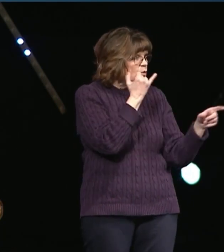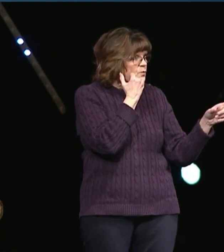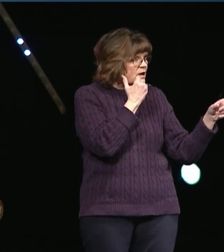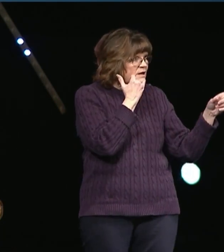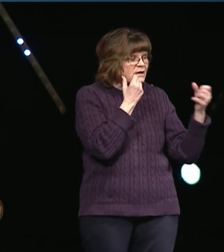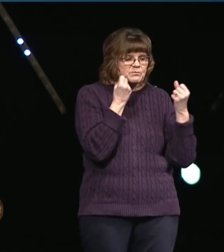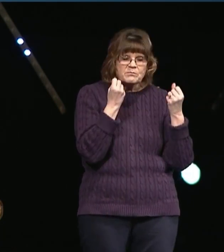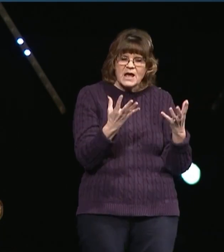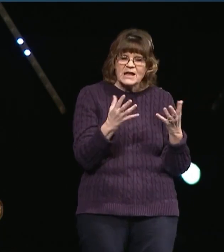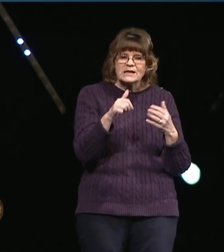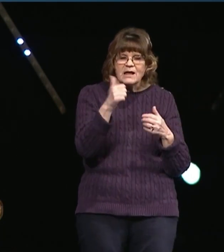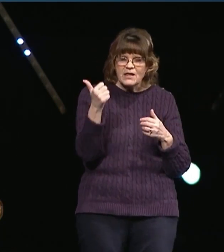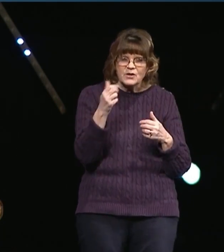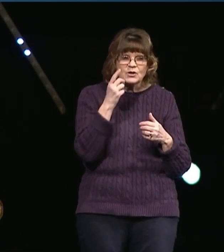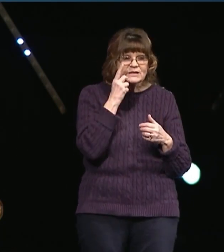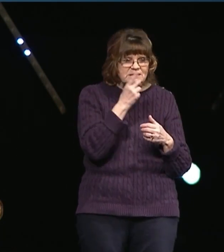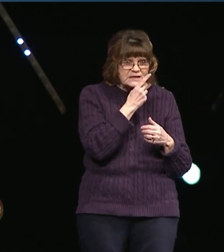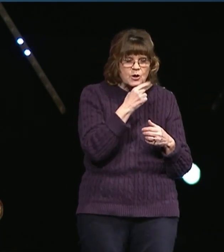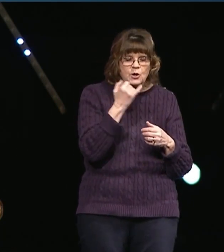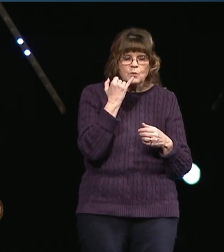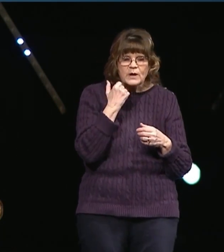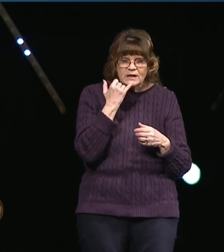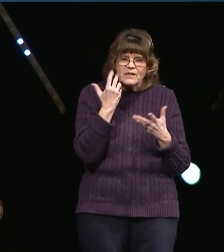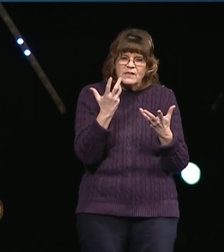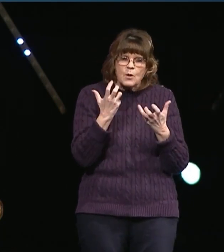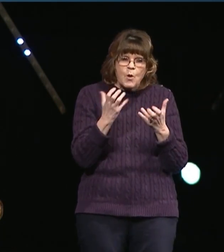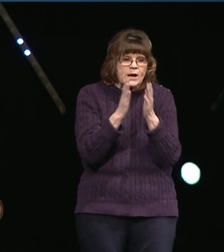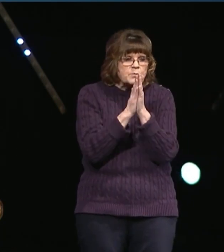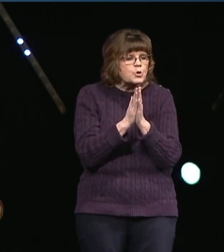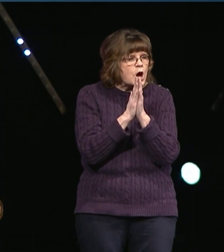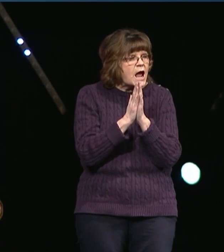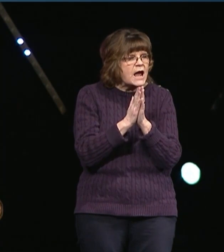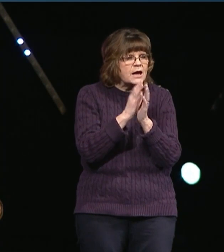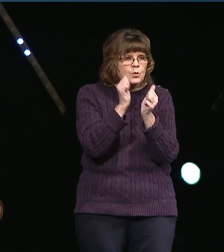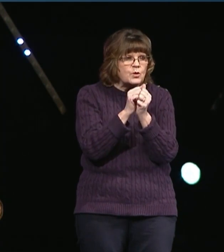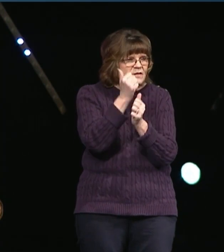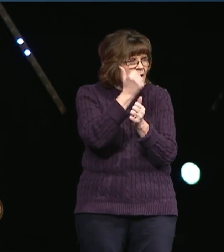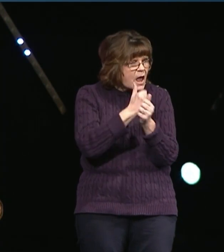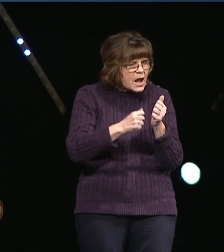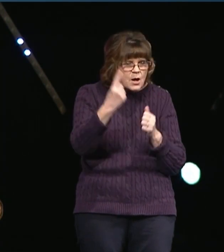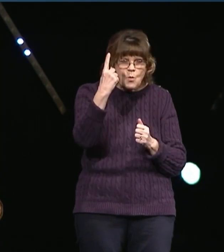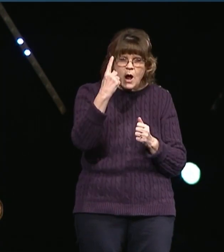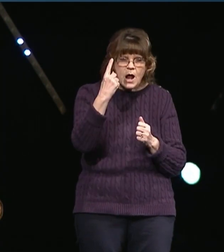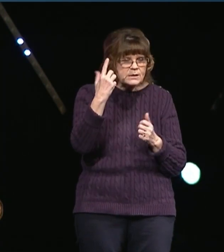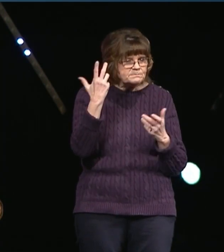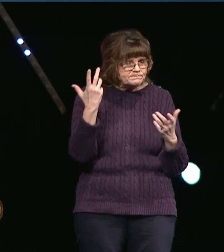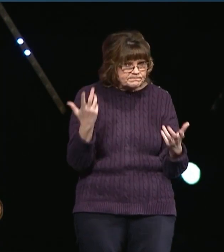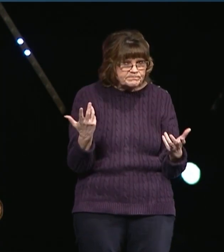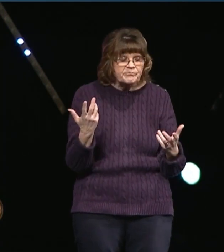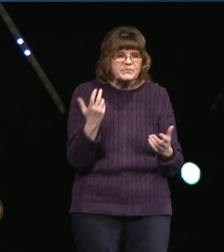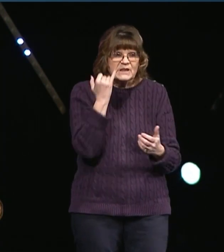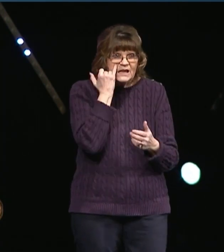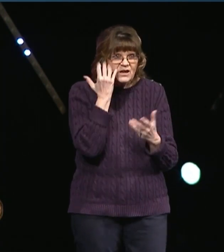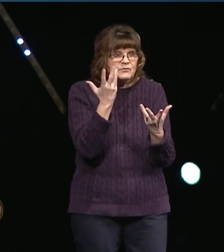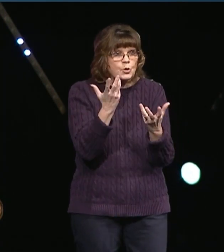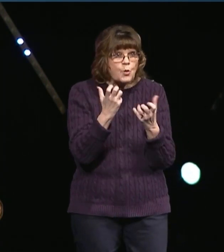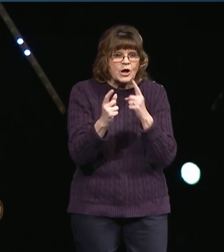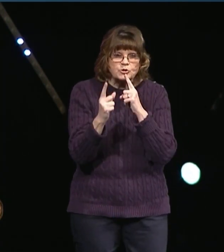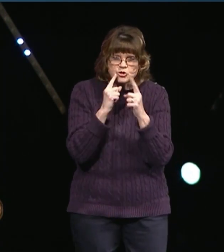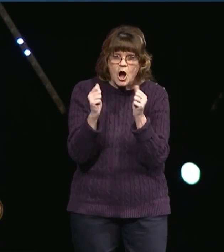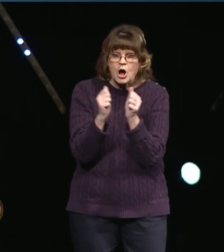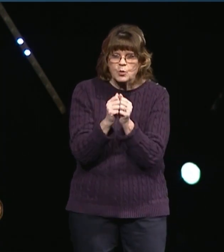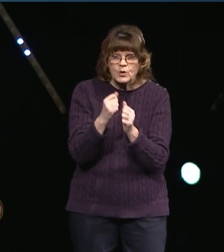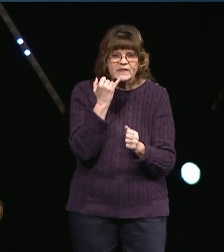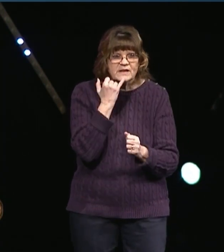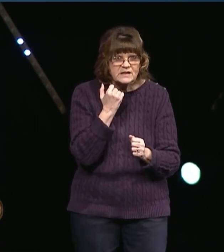many others, but Daryl and Juanita have said that they would love to pray with any of you, not about anything really, But if you would like to talk to them